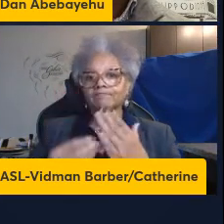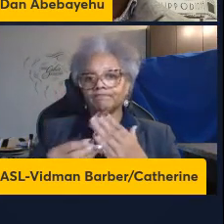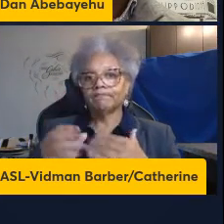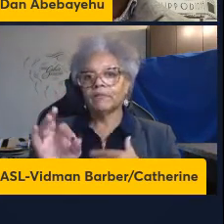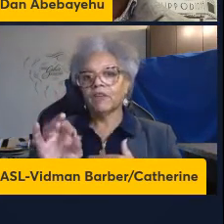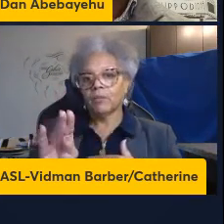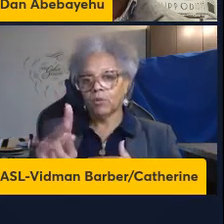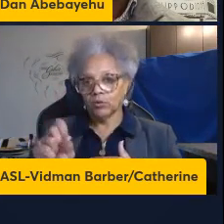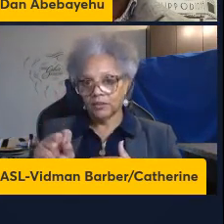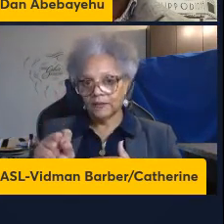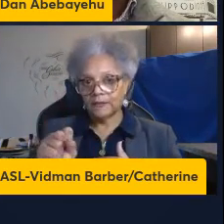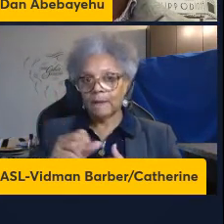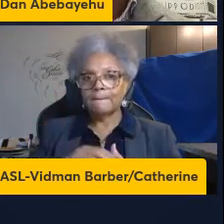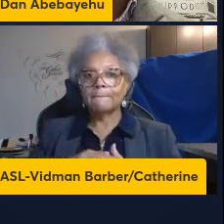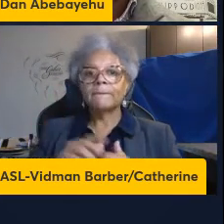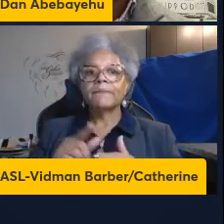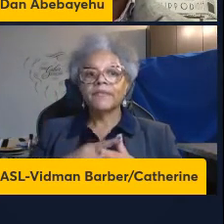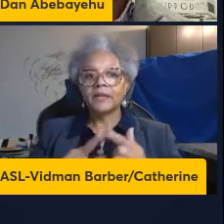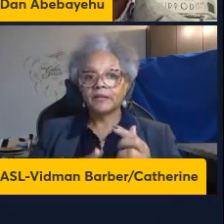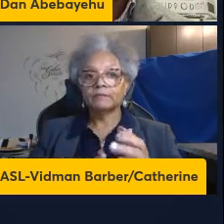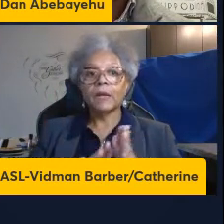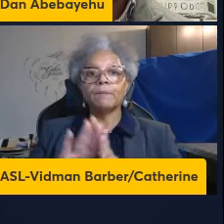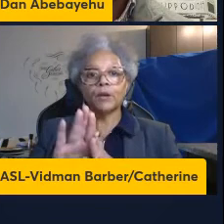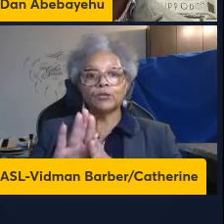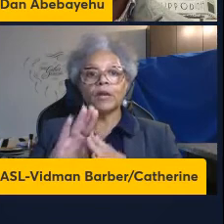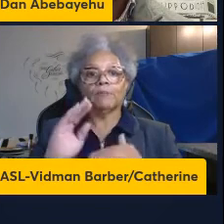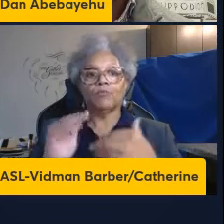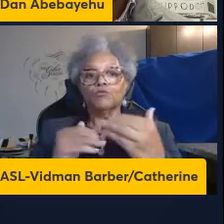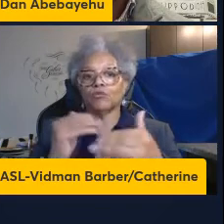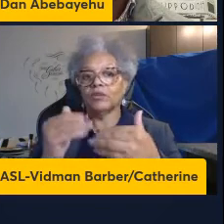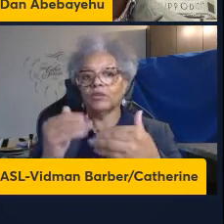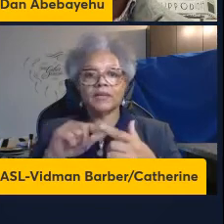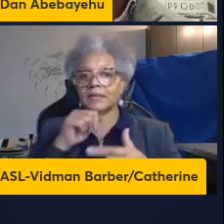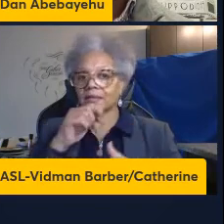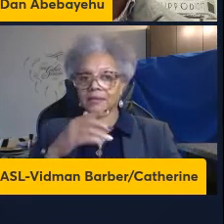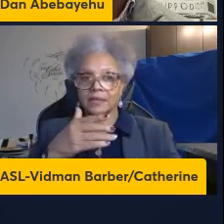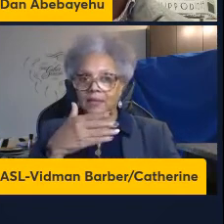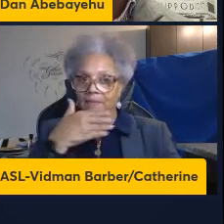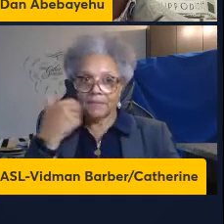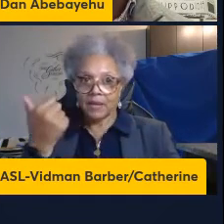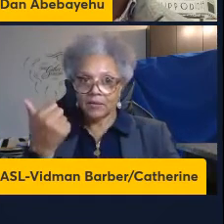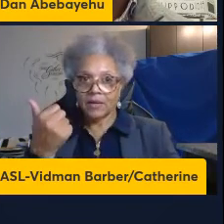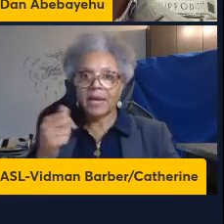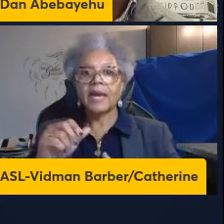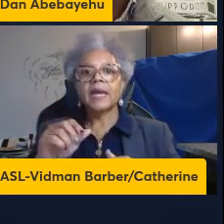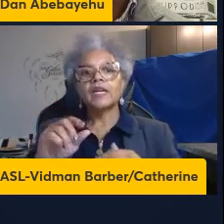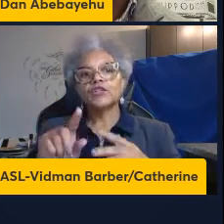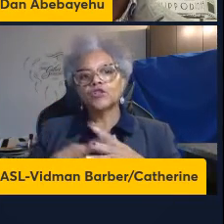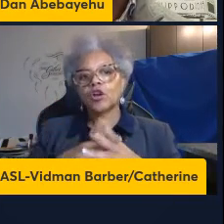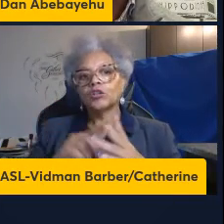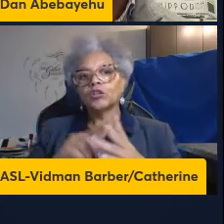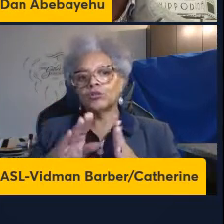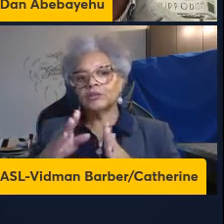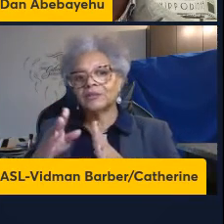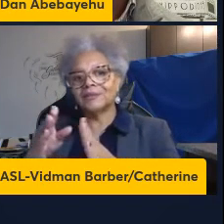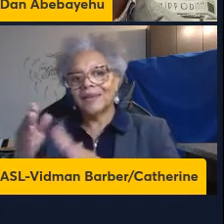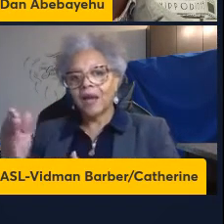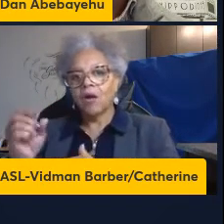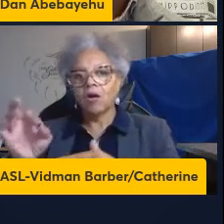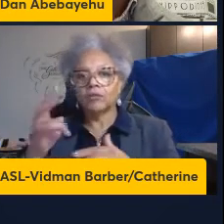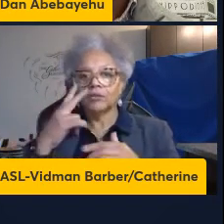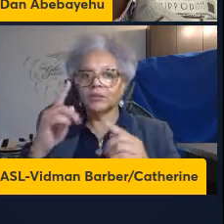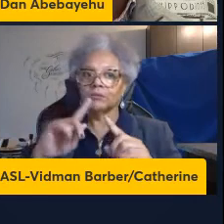that fibrosis emerges and is progressive and does not get better. And these mice actually begin to die off. And we can see dramatic differences